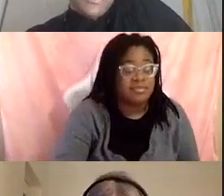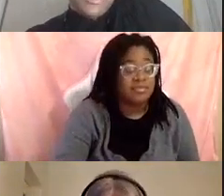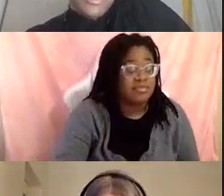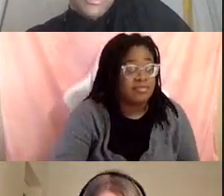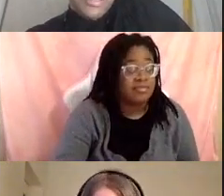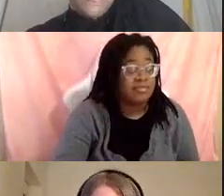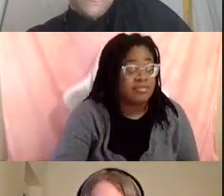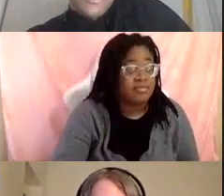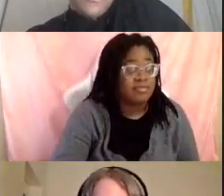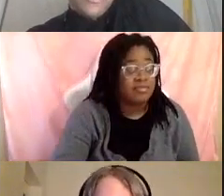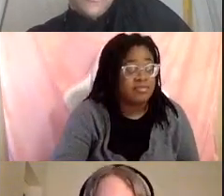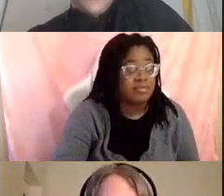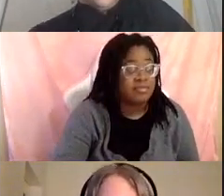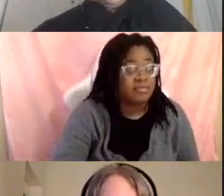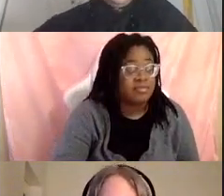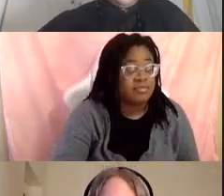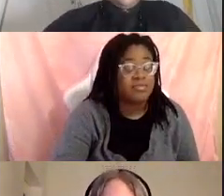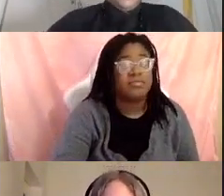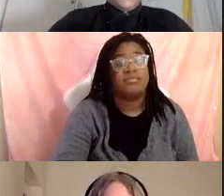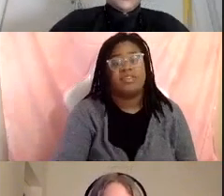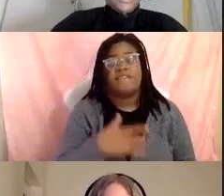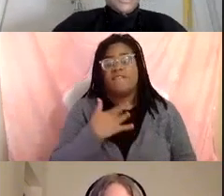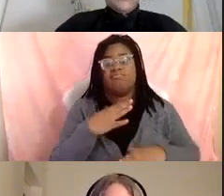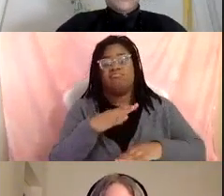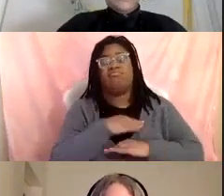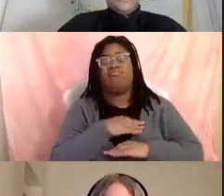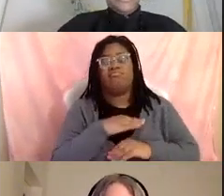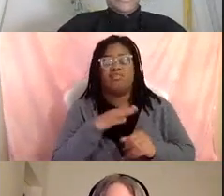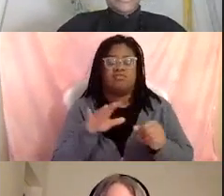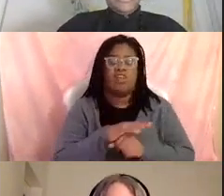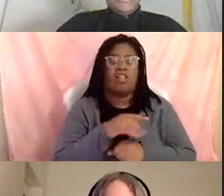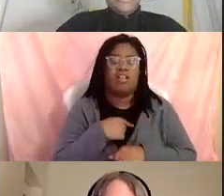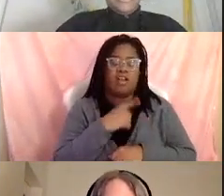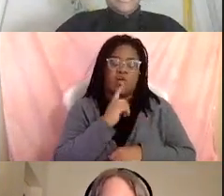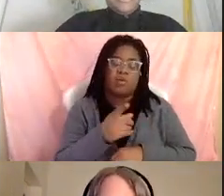I'm feeling really full. I really love this.